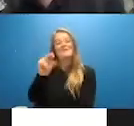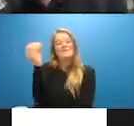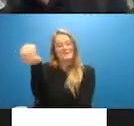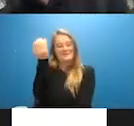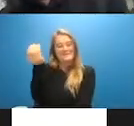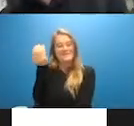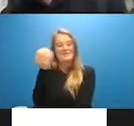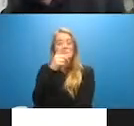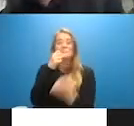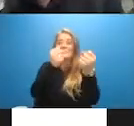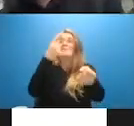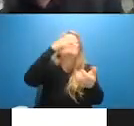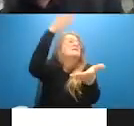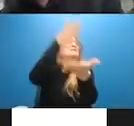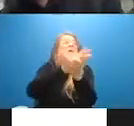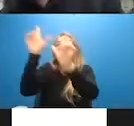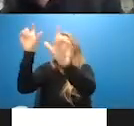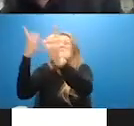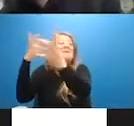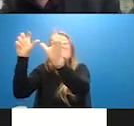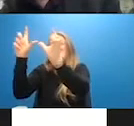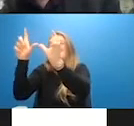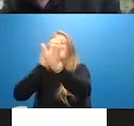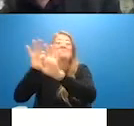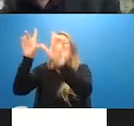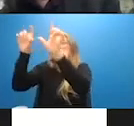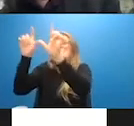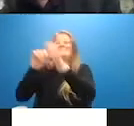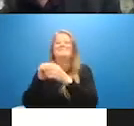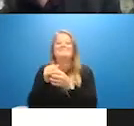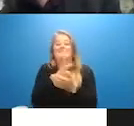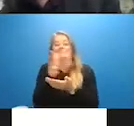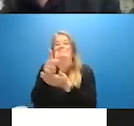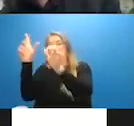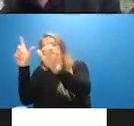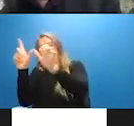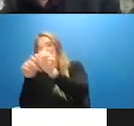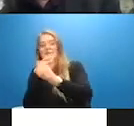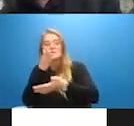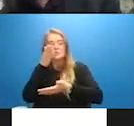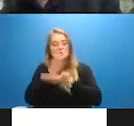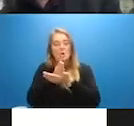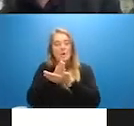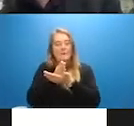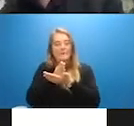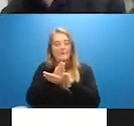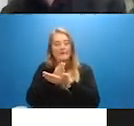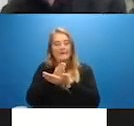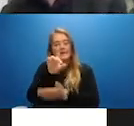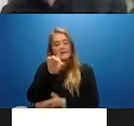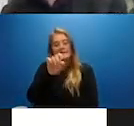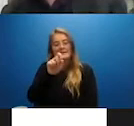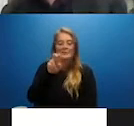person driving me, please stop the van. I need to take a picture of the sign. Stop and detour. That's what's